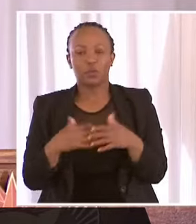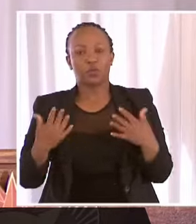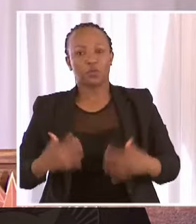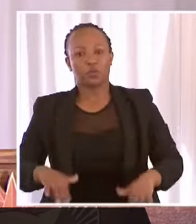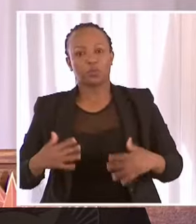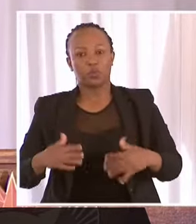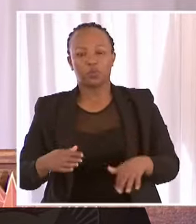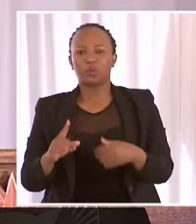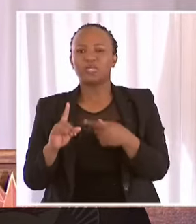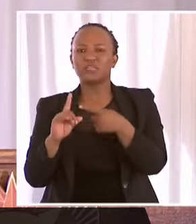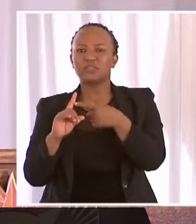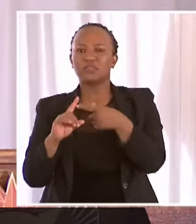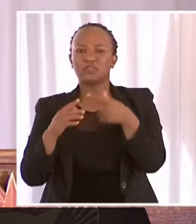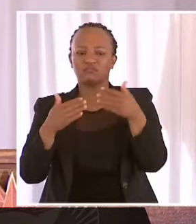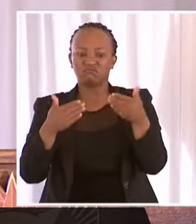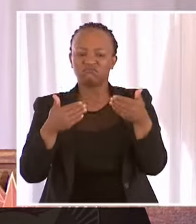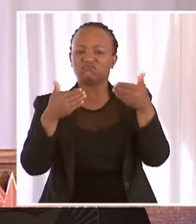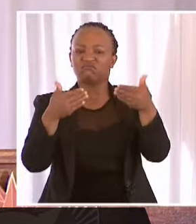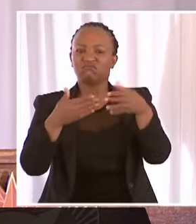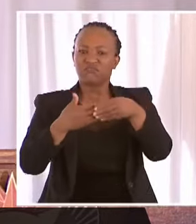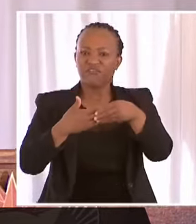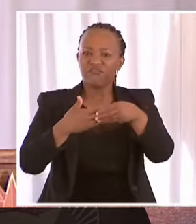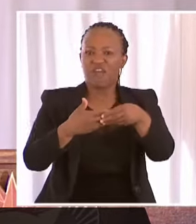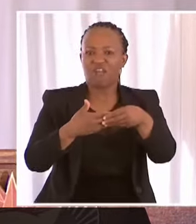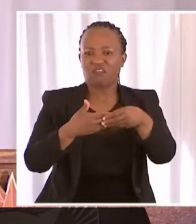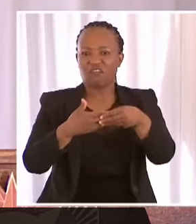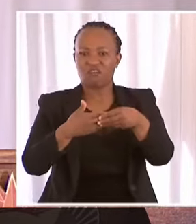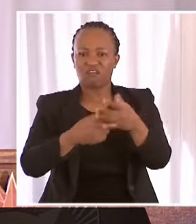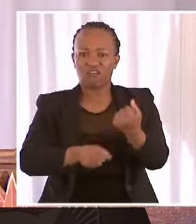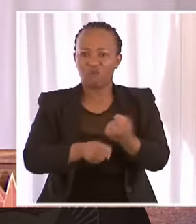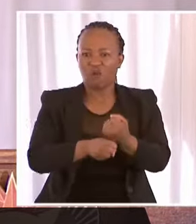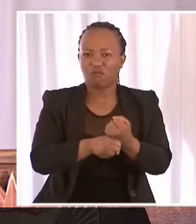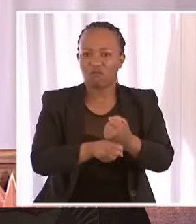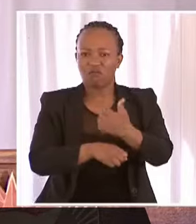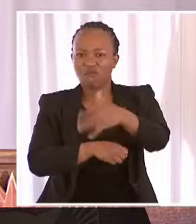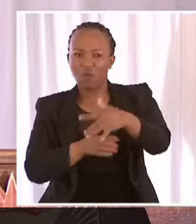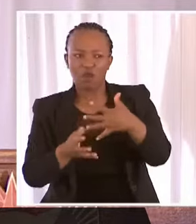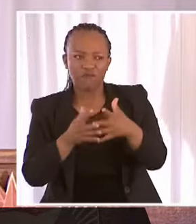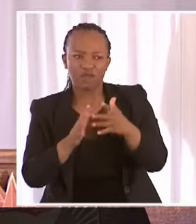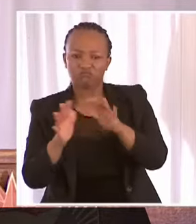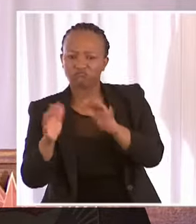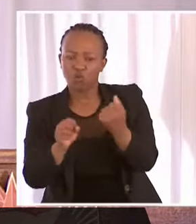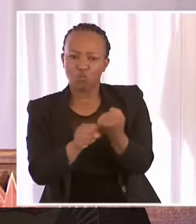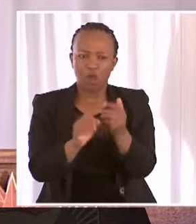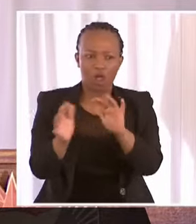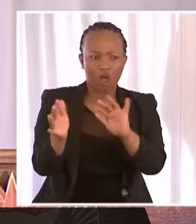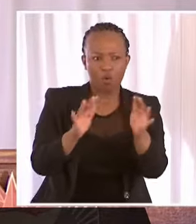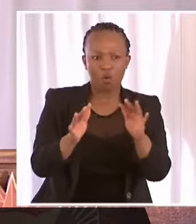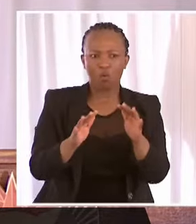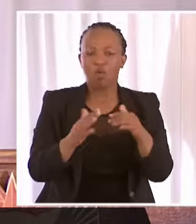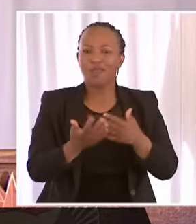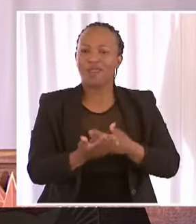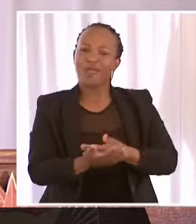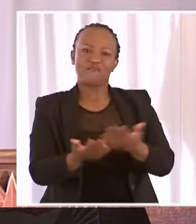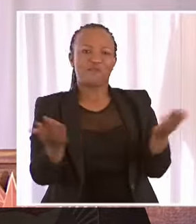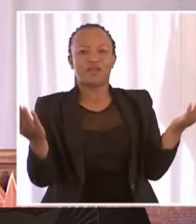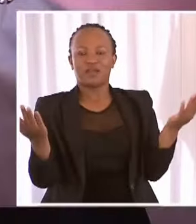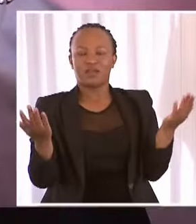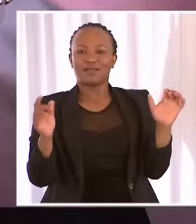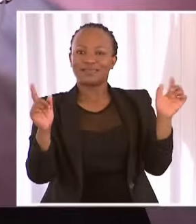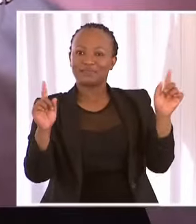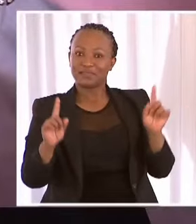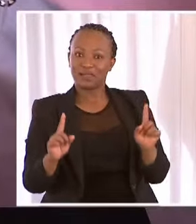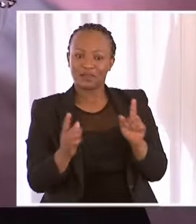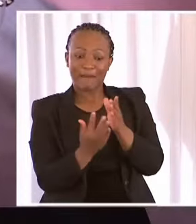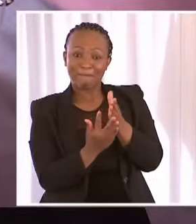in the front line of what we did as in foreign affairs everywhere, but especially in the